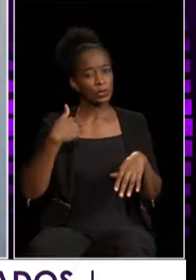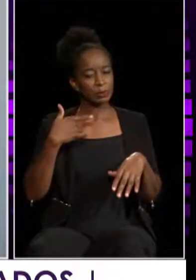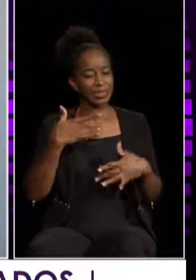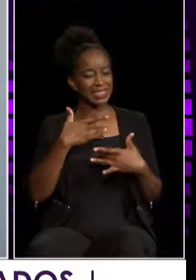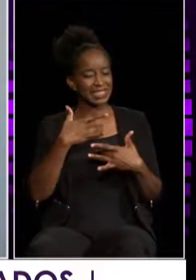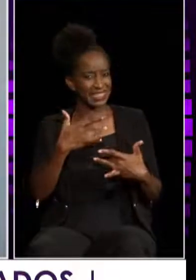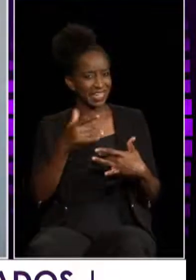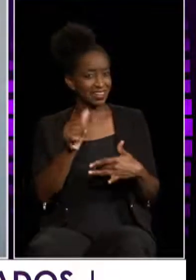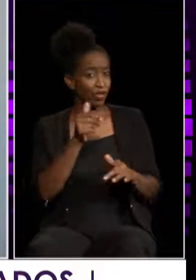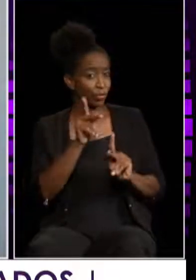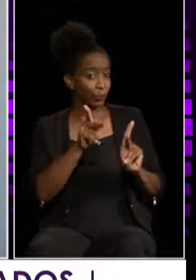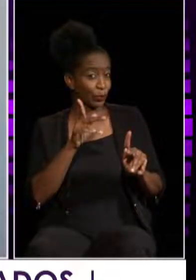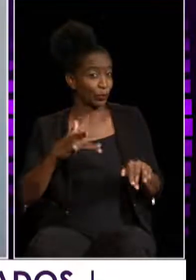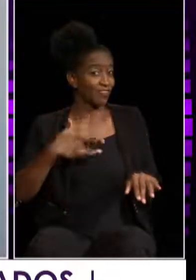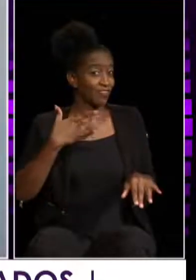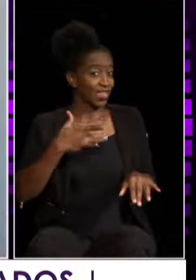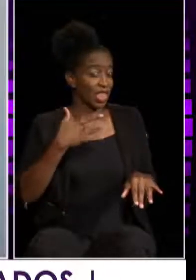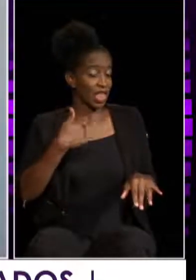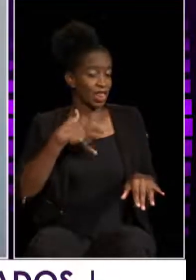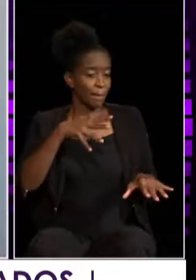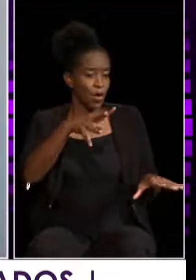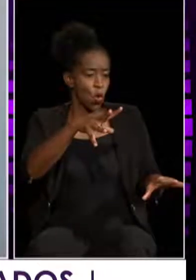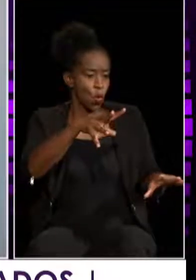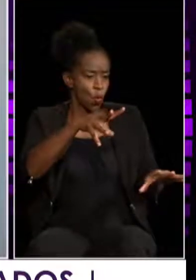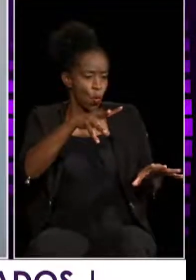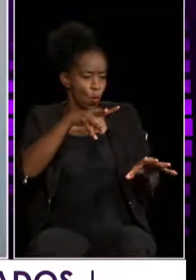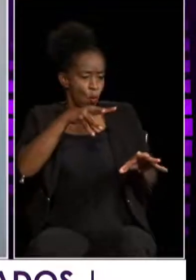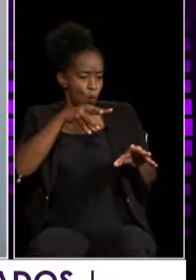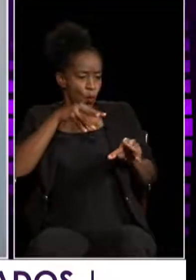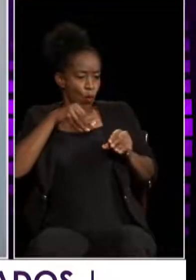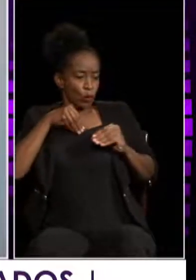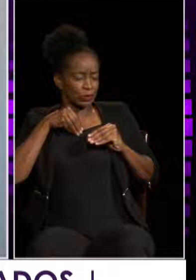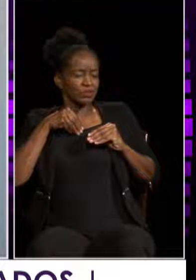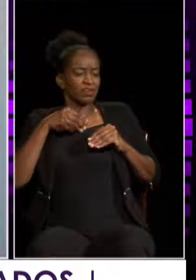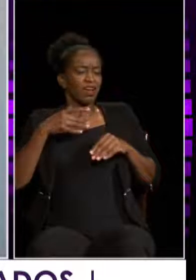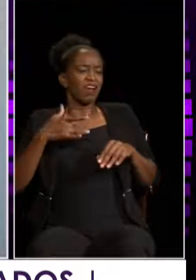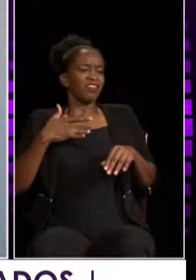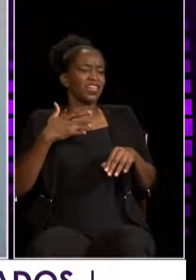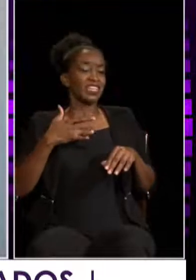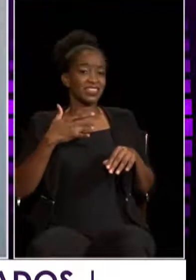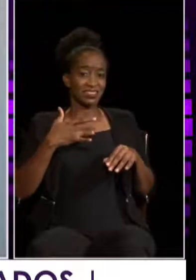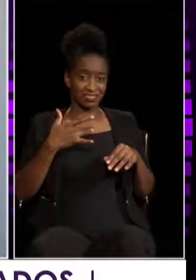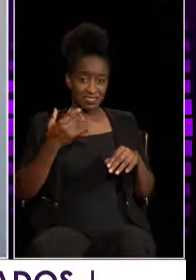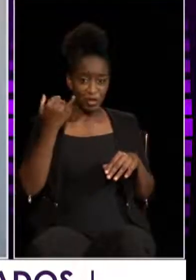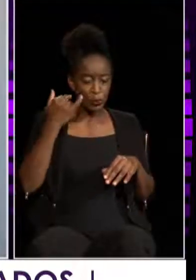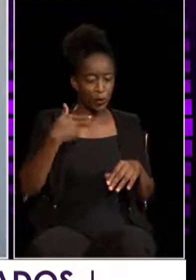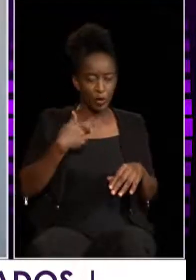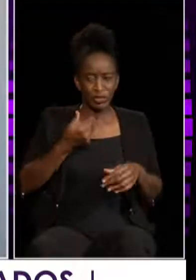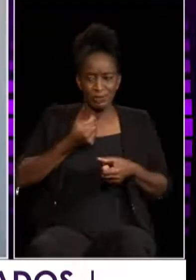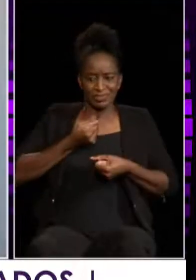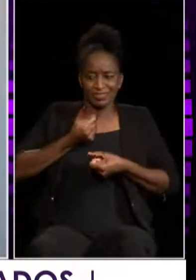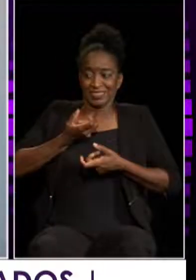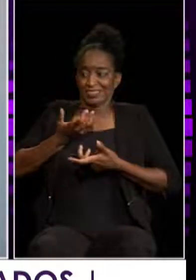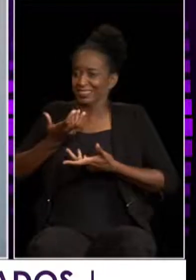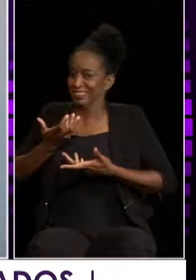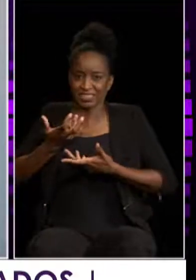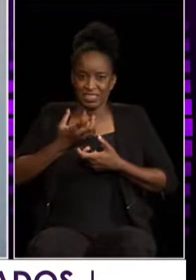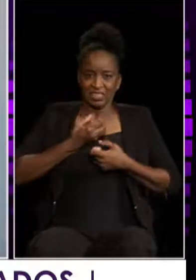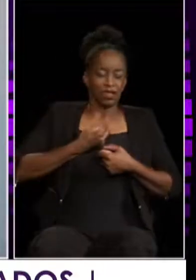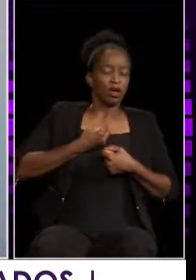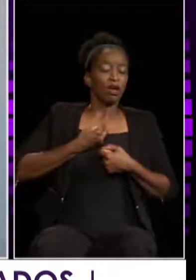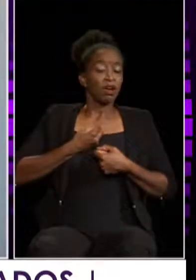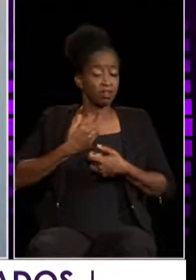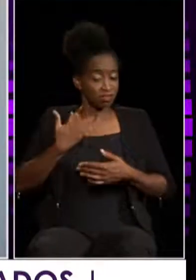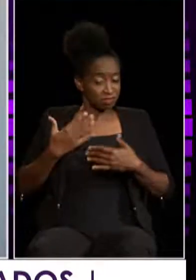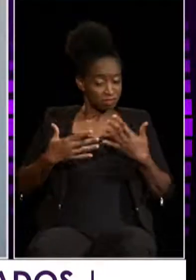to release what you are empathizing with, it can end up taking a toll on you. I remember when I